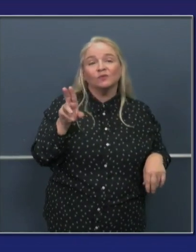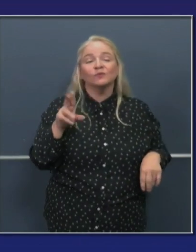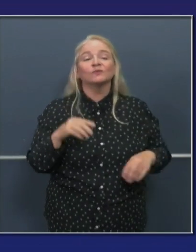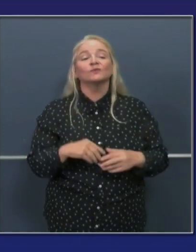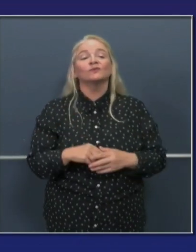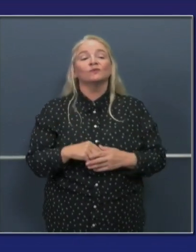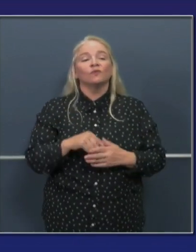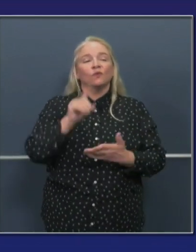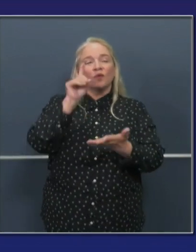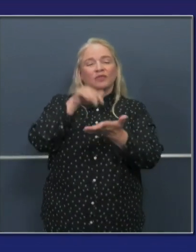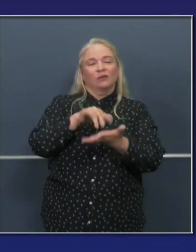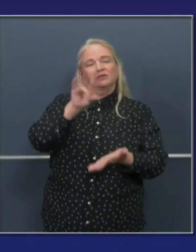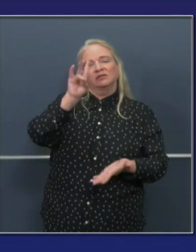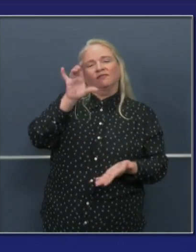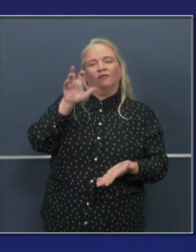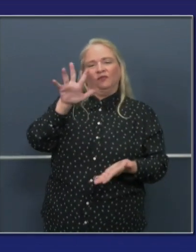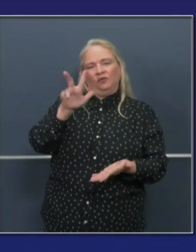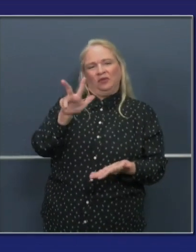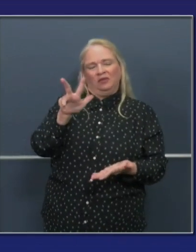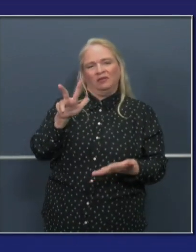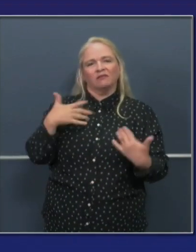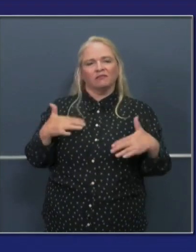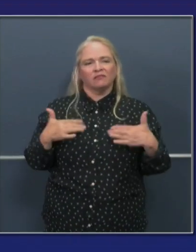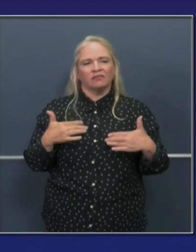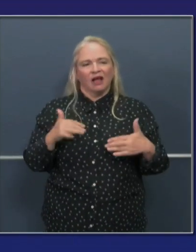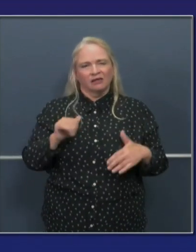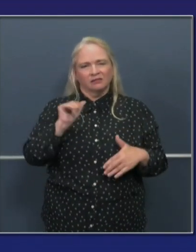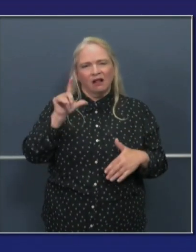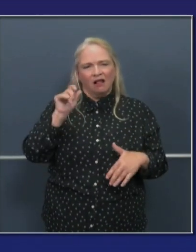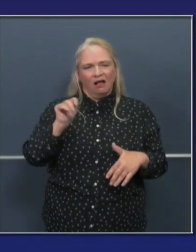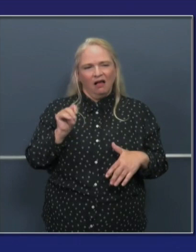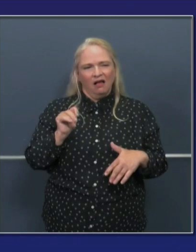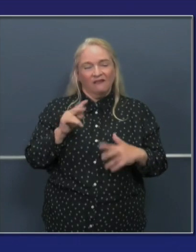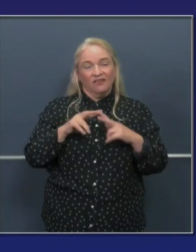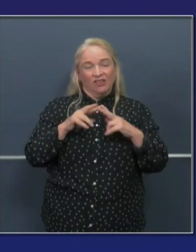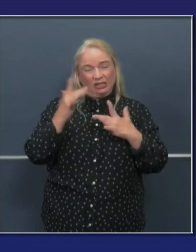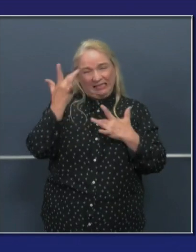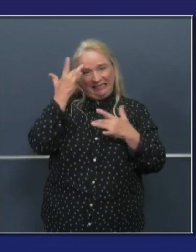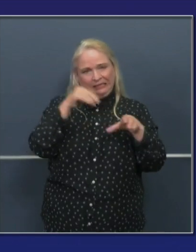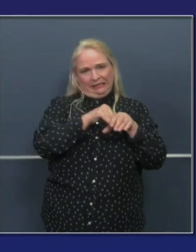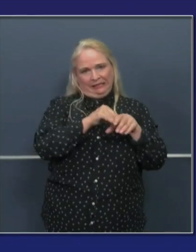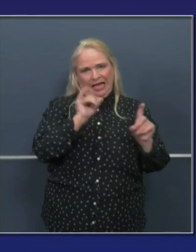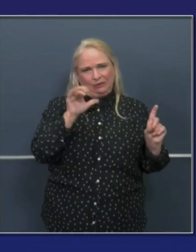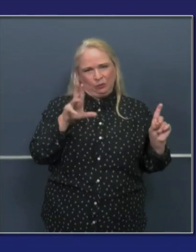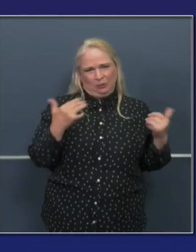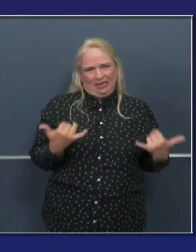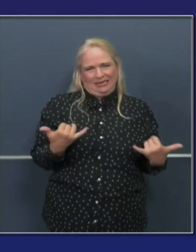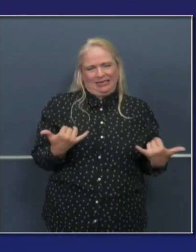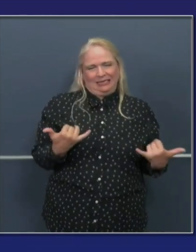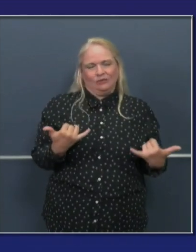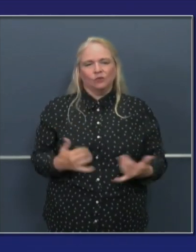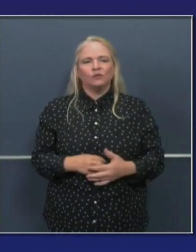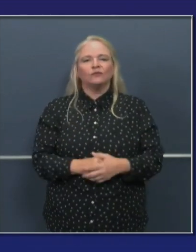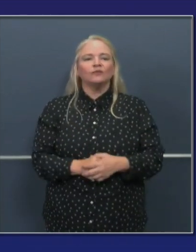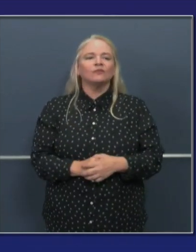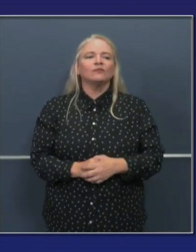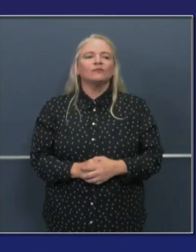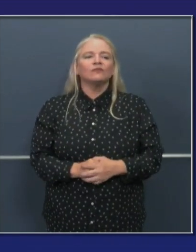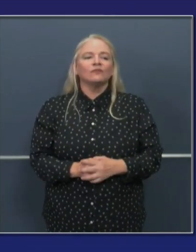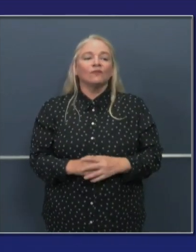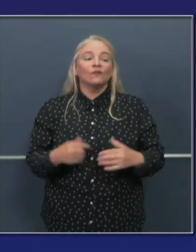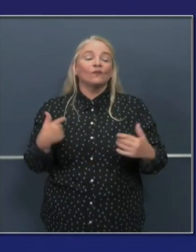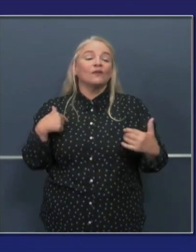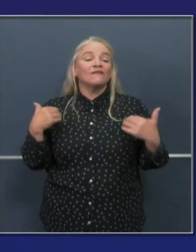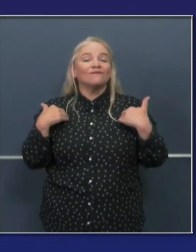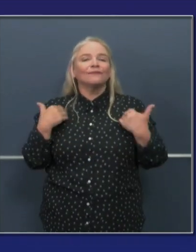1,753 that are currently admitted into our ICUs. Our ICU capacity with that cohort